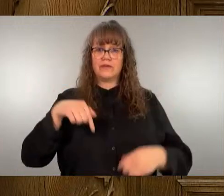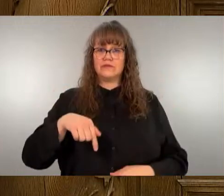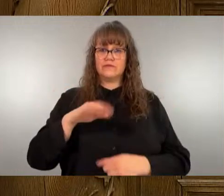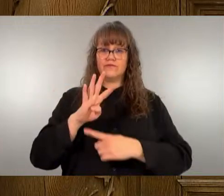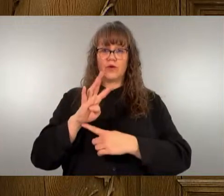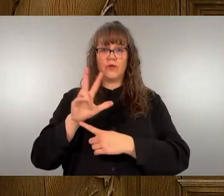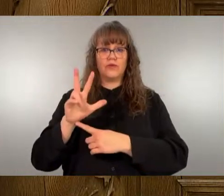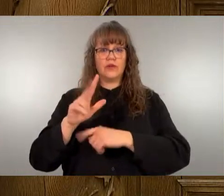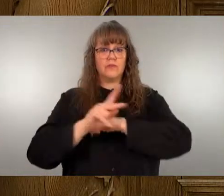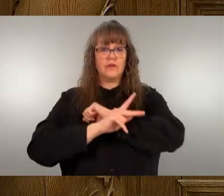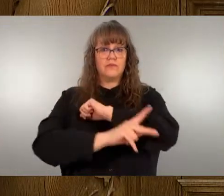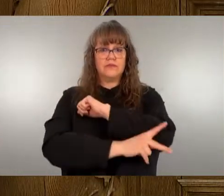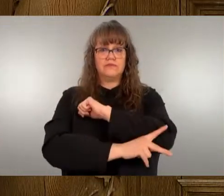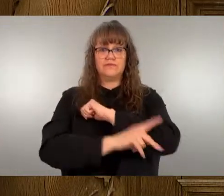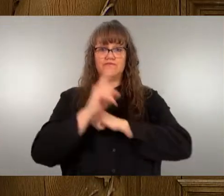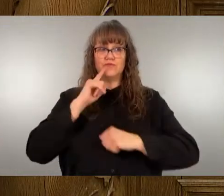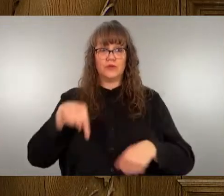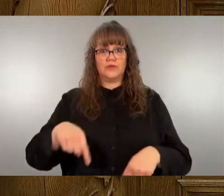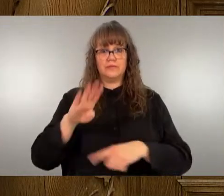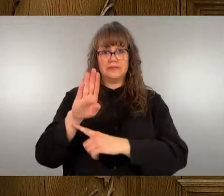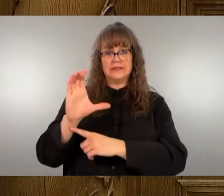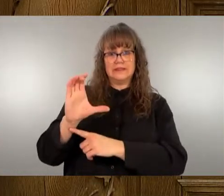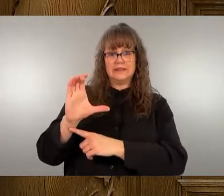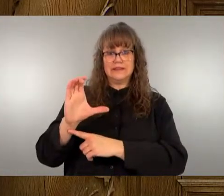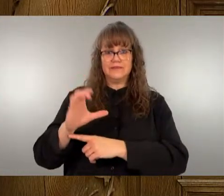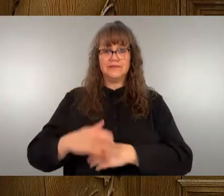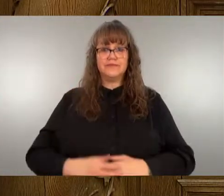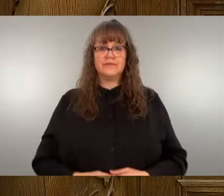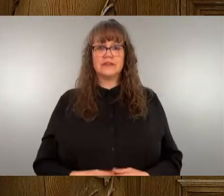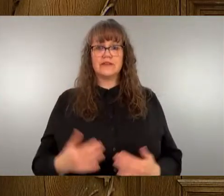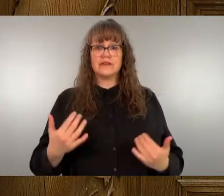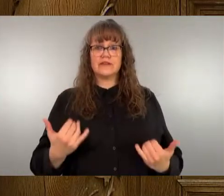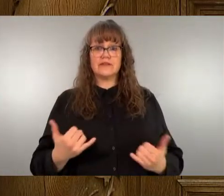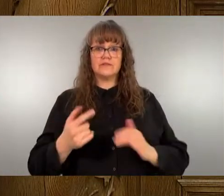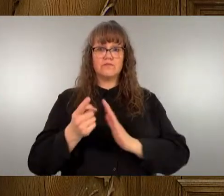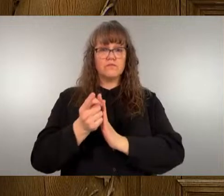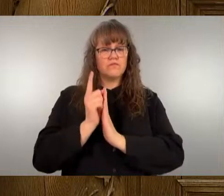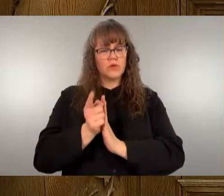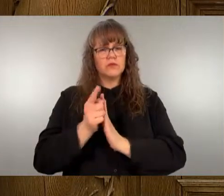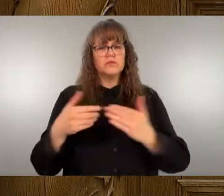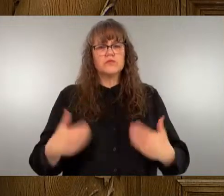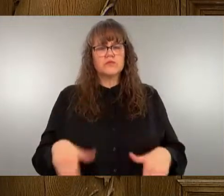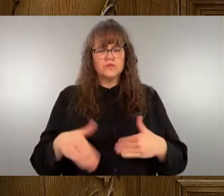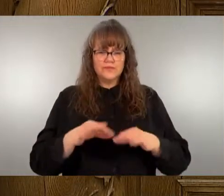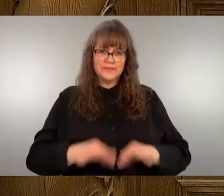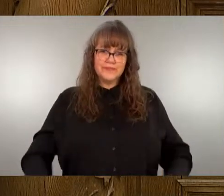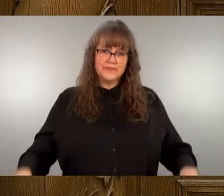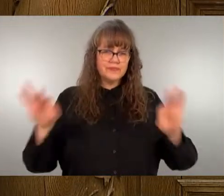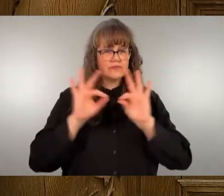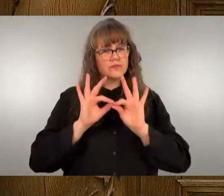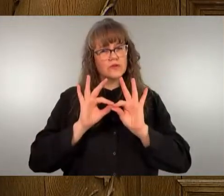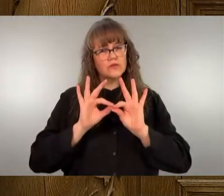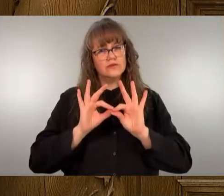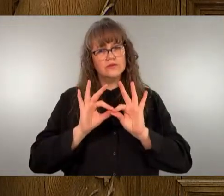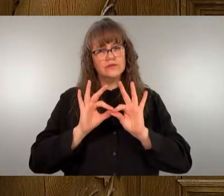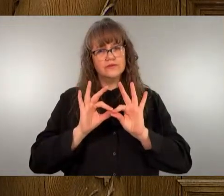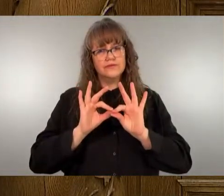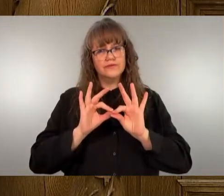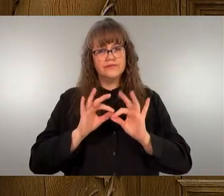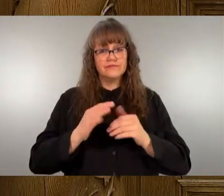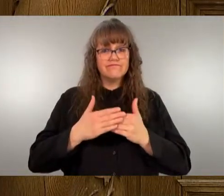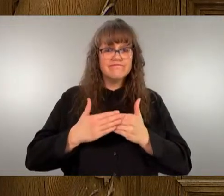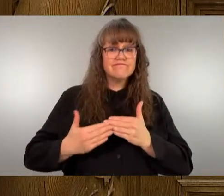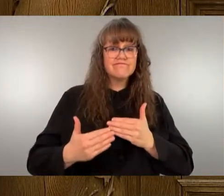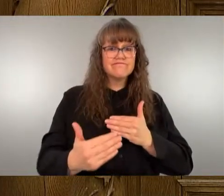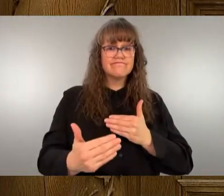our province since the Second World War. In the face of an unprecedented and unjustified threat